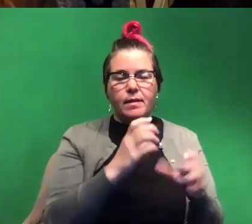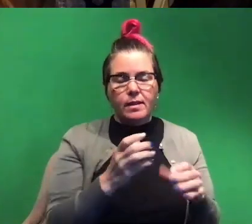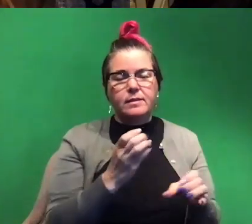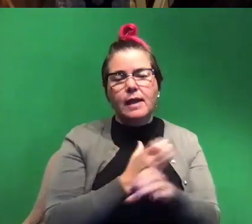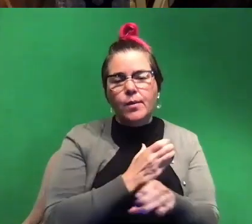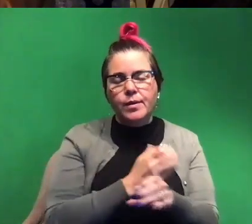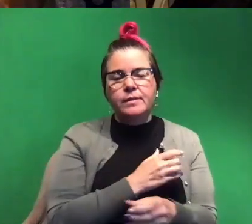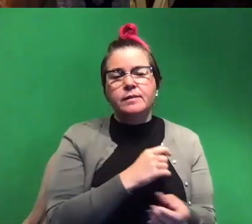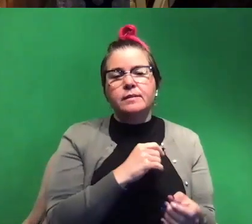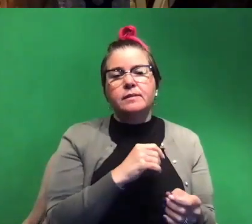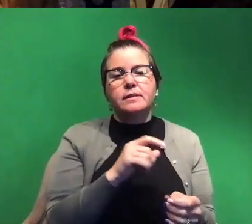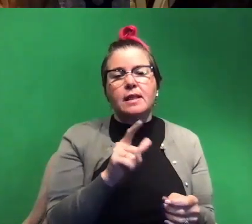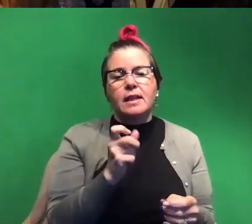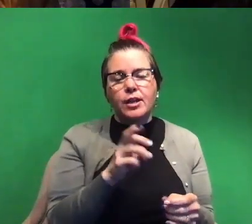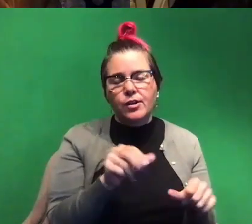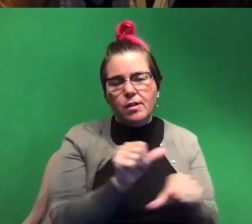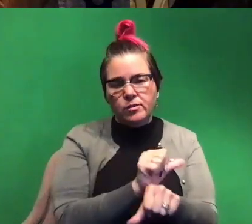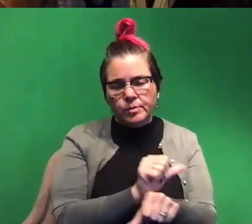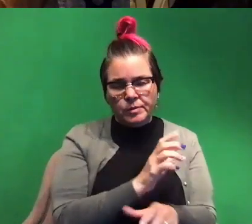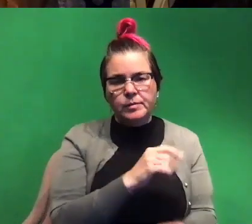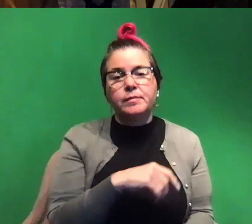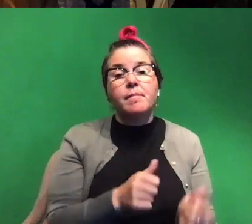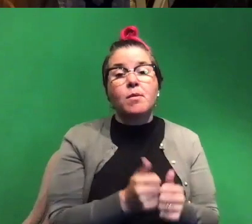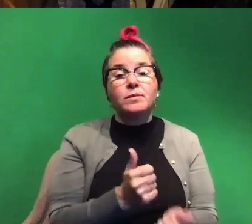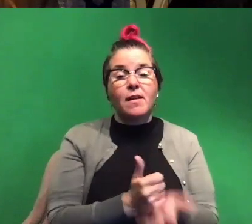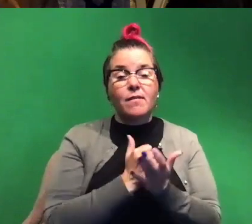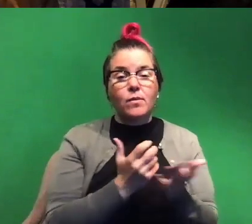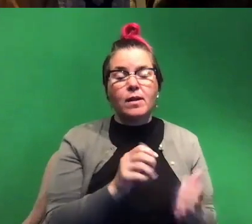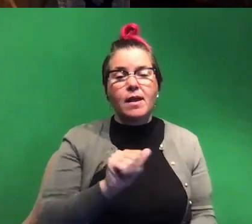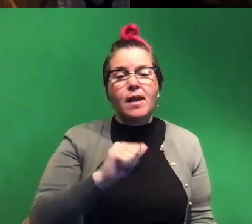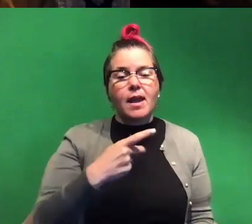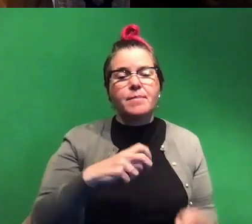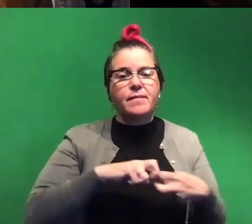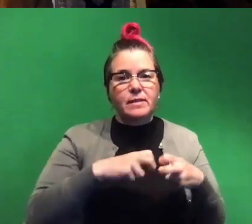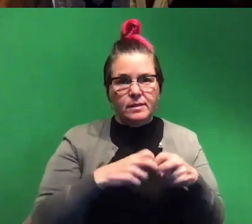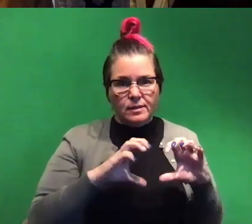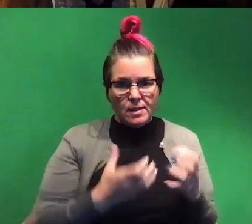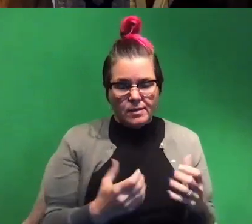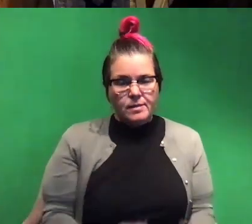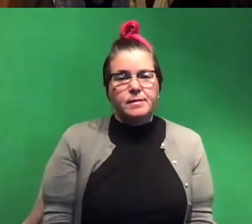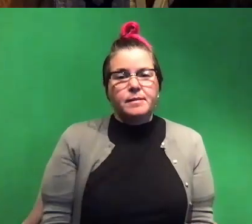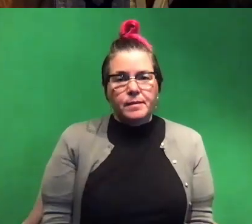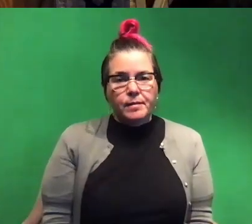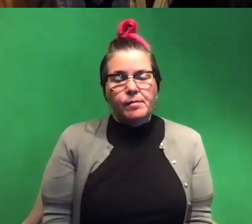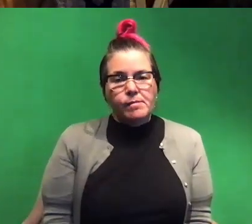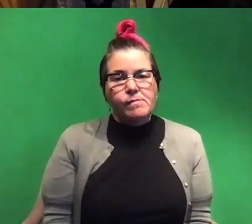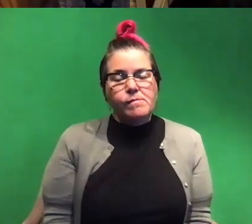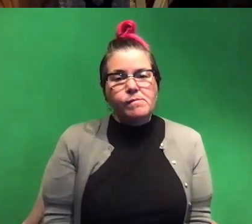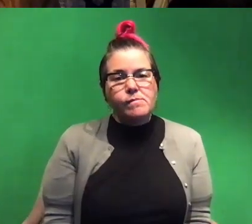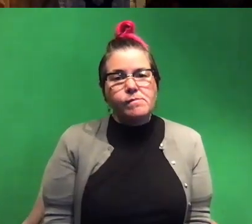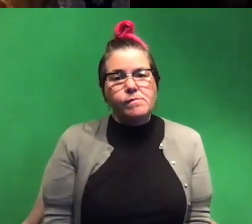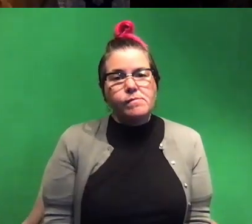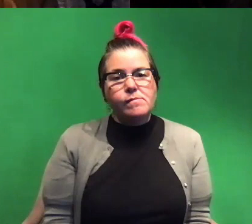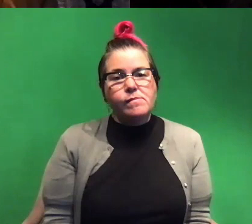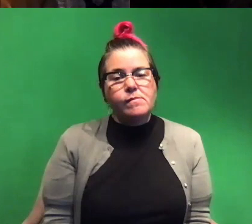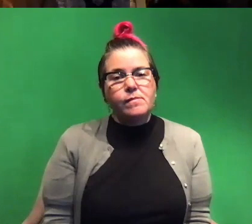and linear algebra. The most helpful one was AP physics classes. And I think